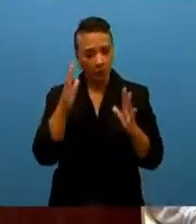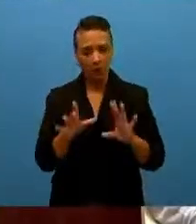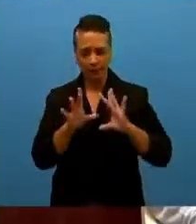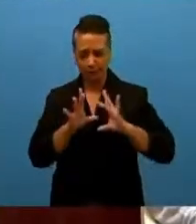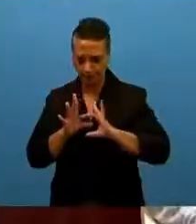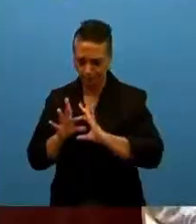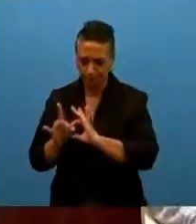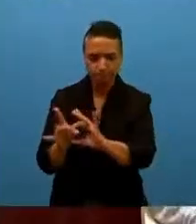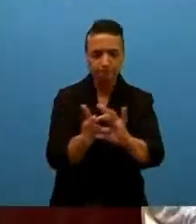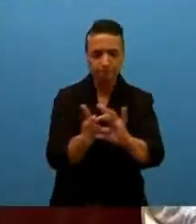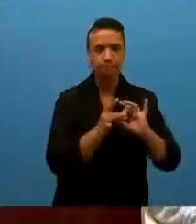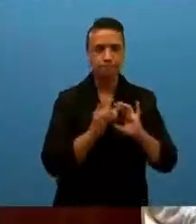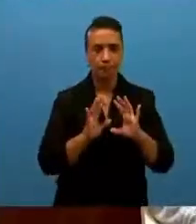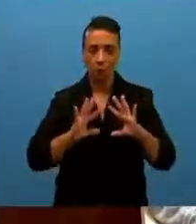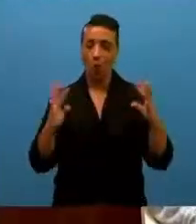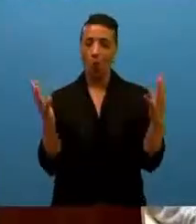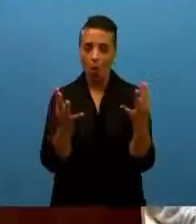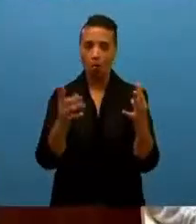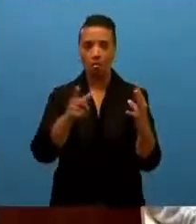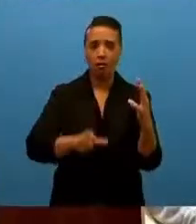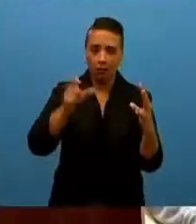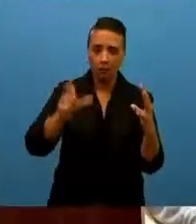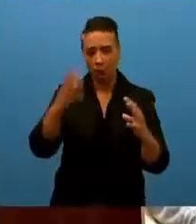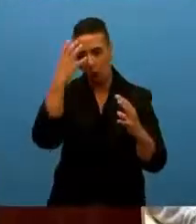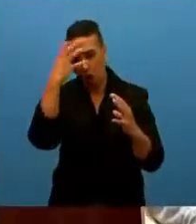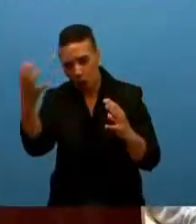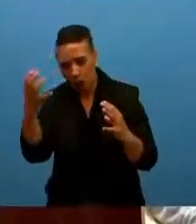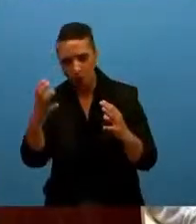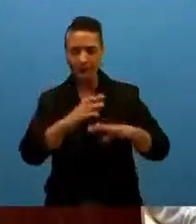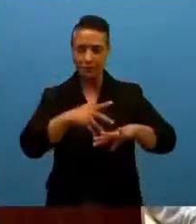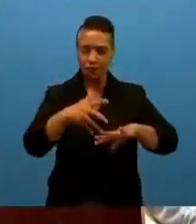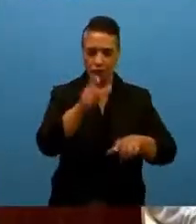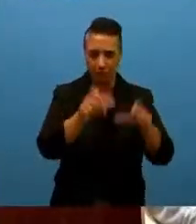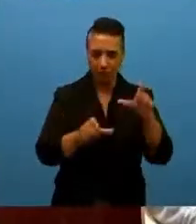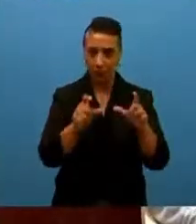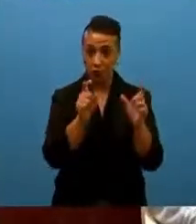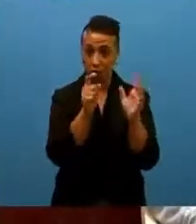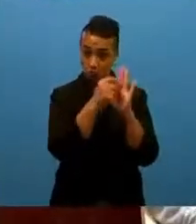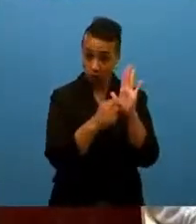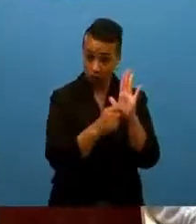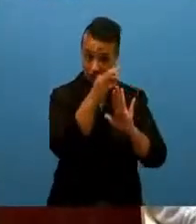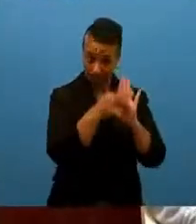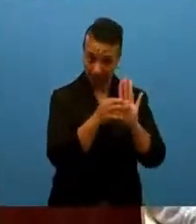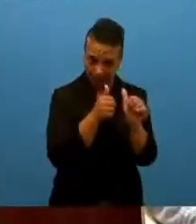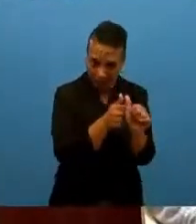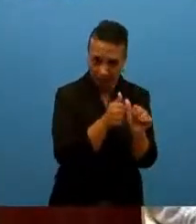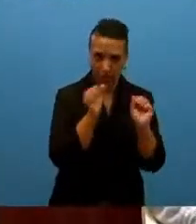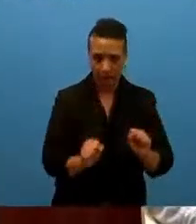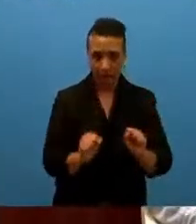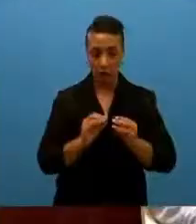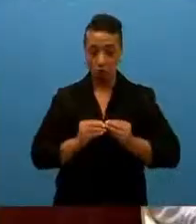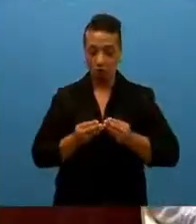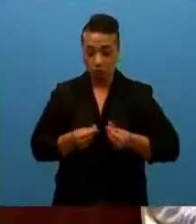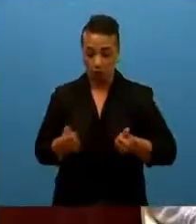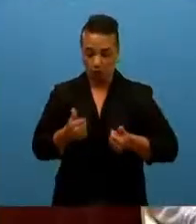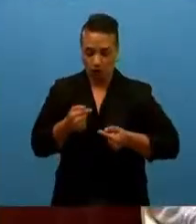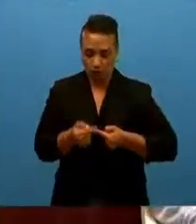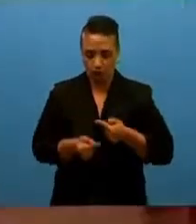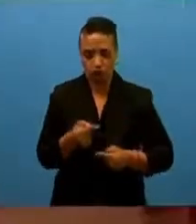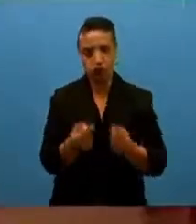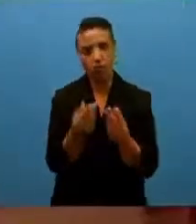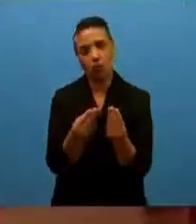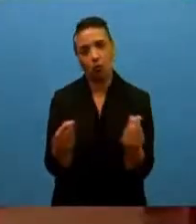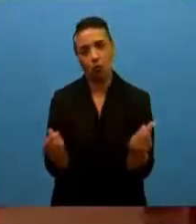with all indigenous peoples and states to advance the principles, inclusive and lasting solutions. I thank you, Madam